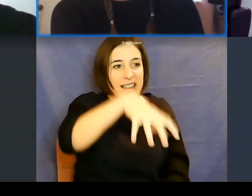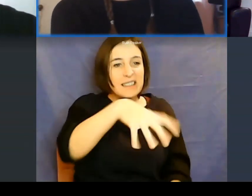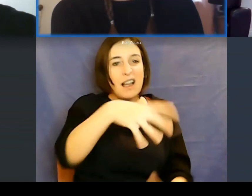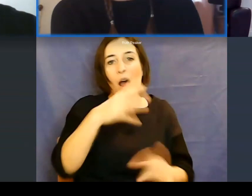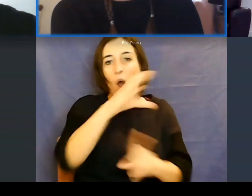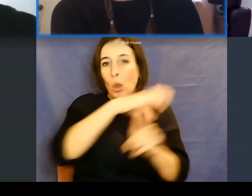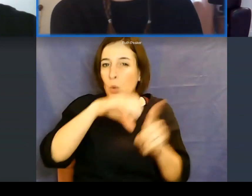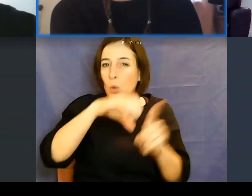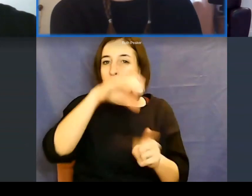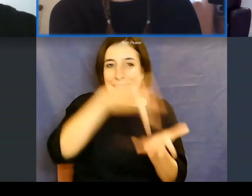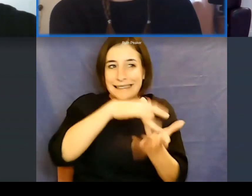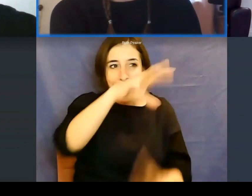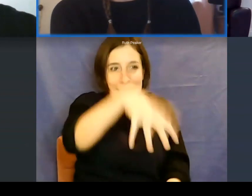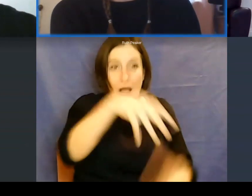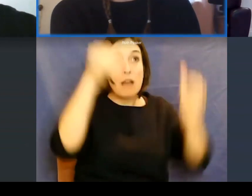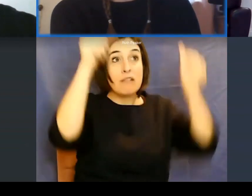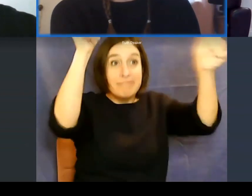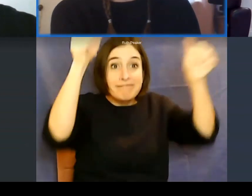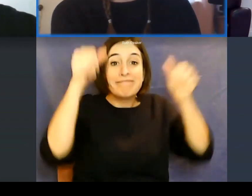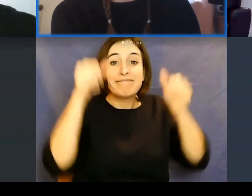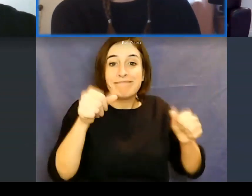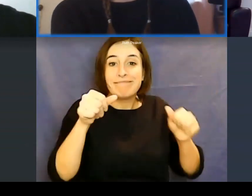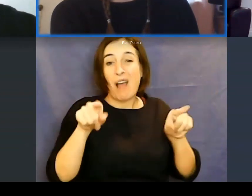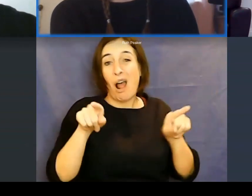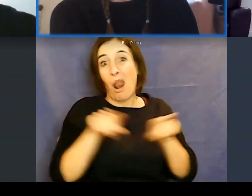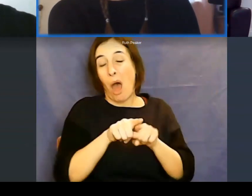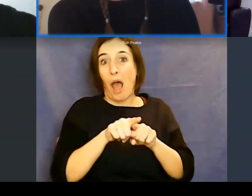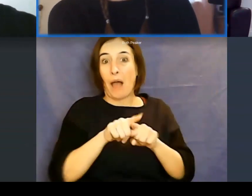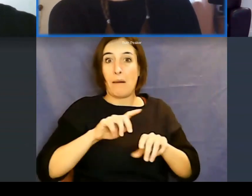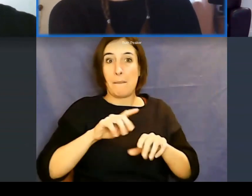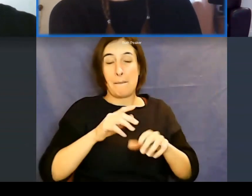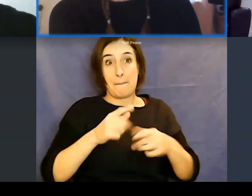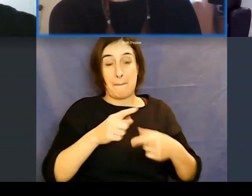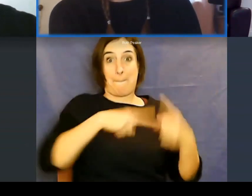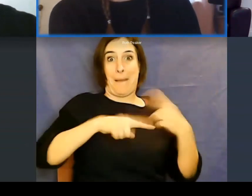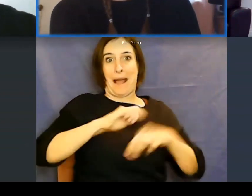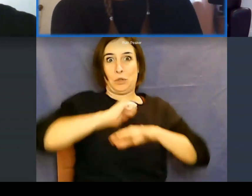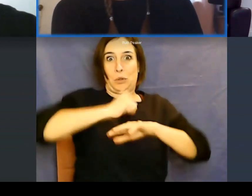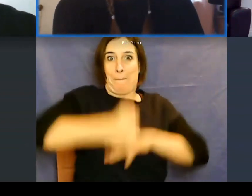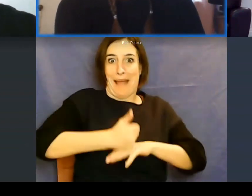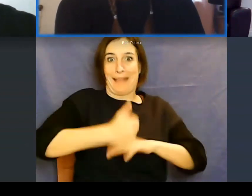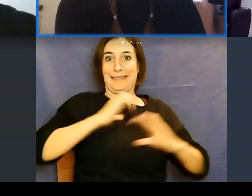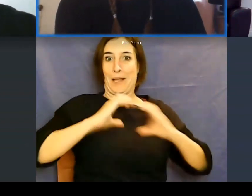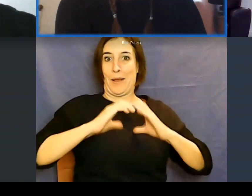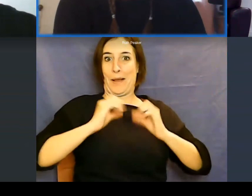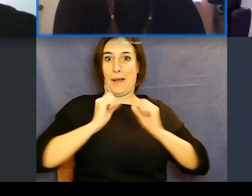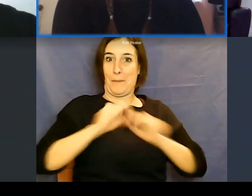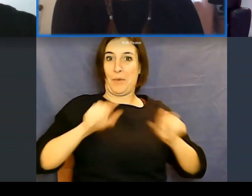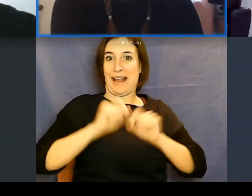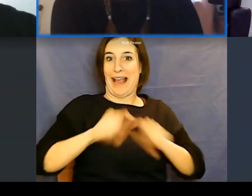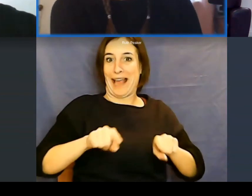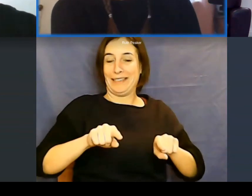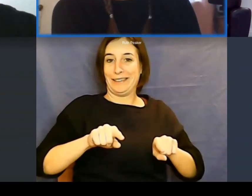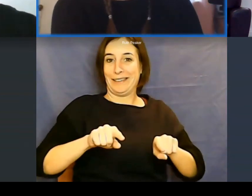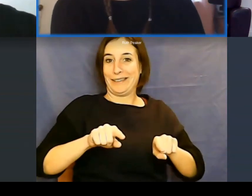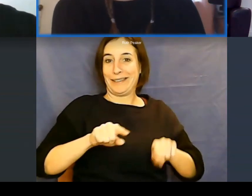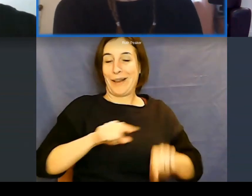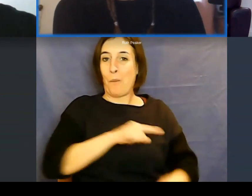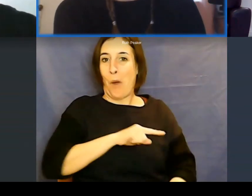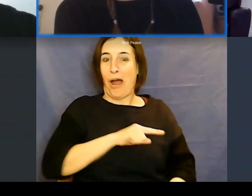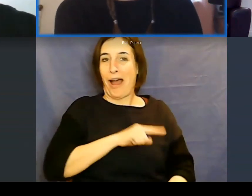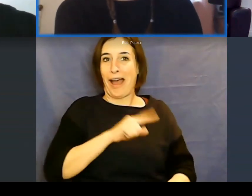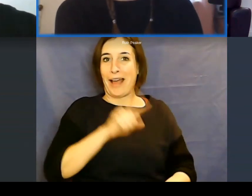really having to go back to basics in terms of communication without having the ability to speak to your clients, not your clients,